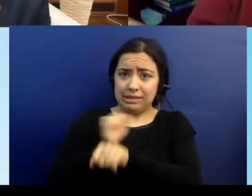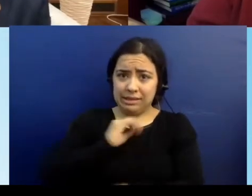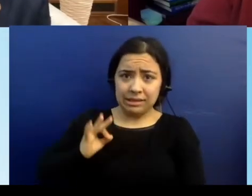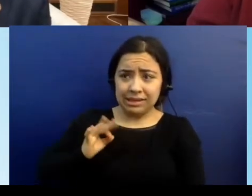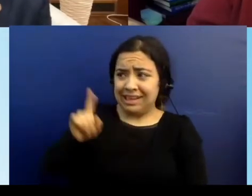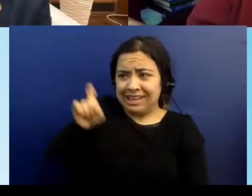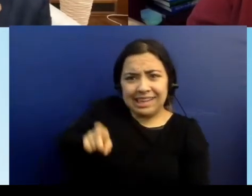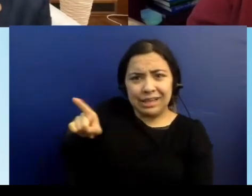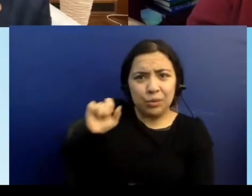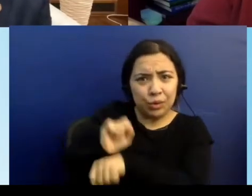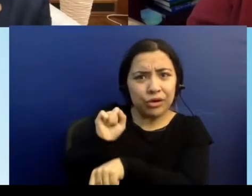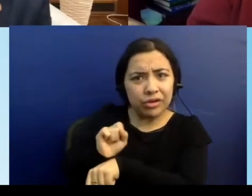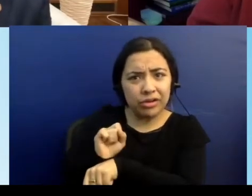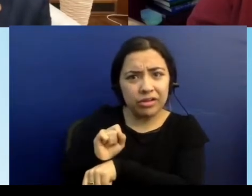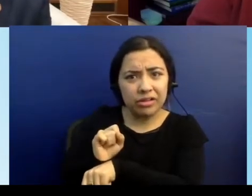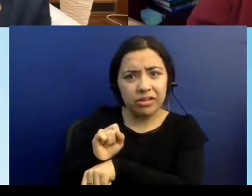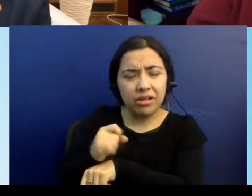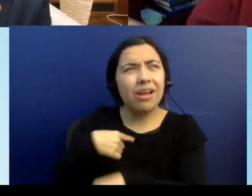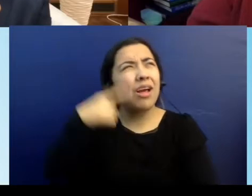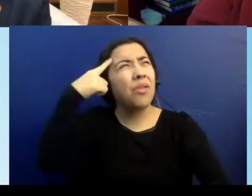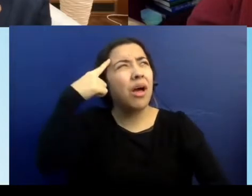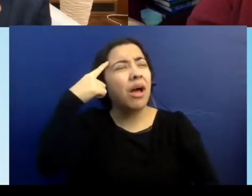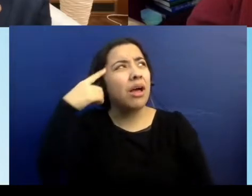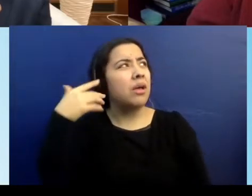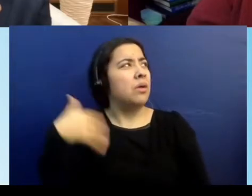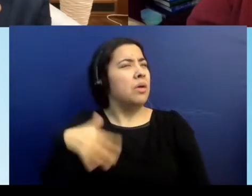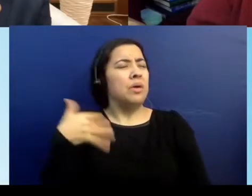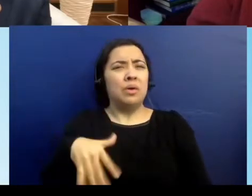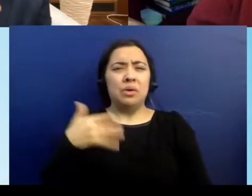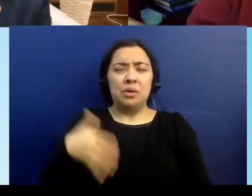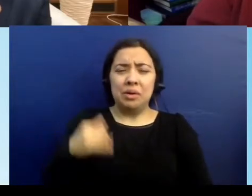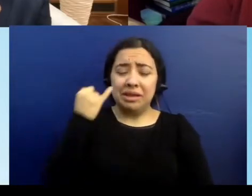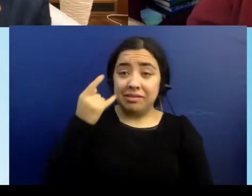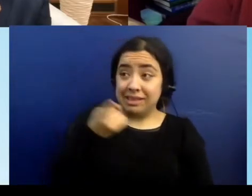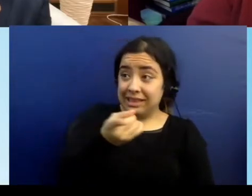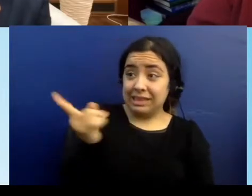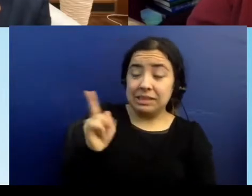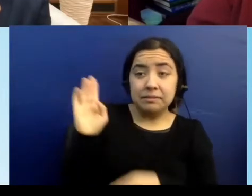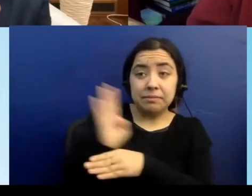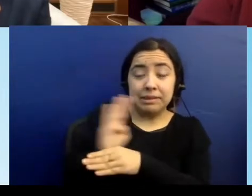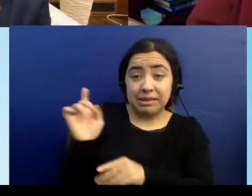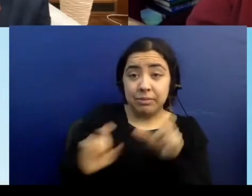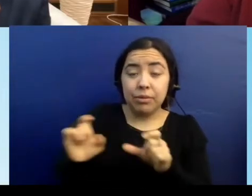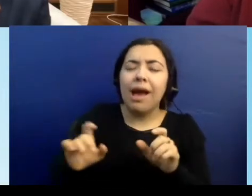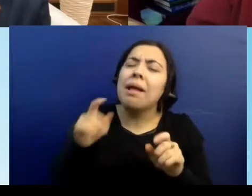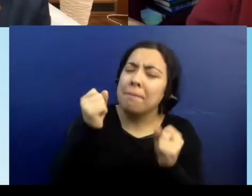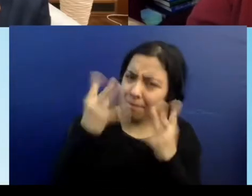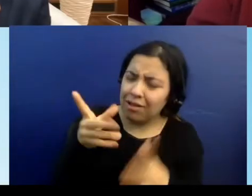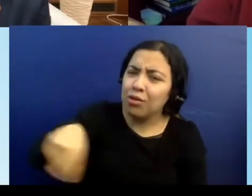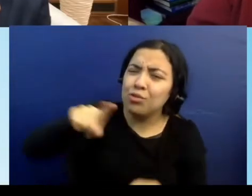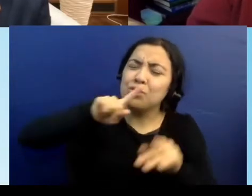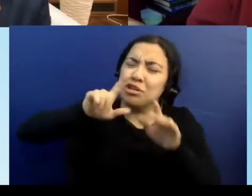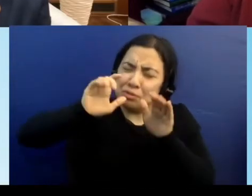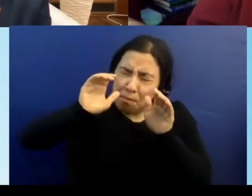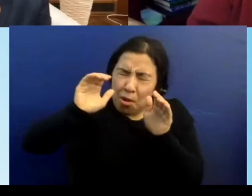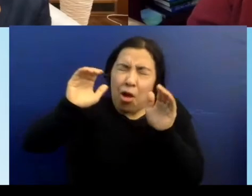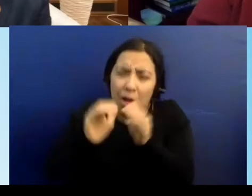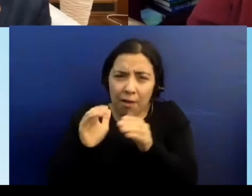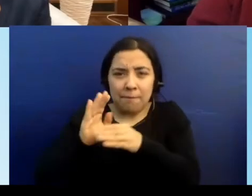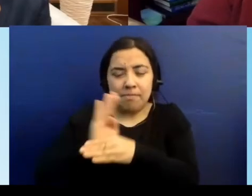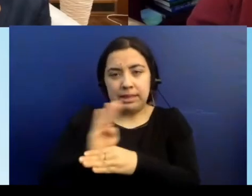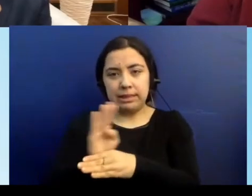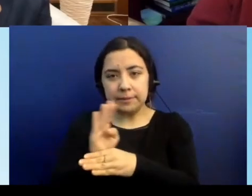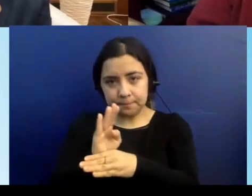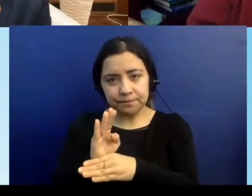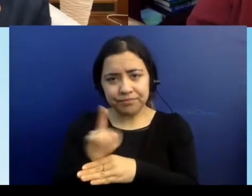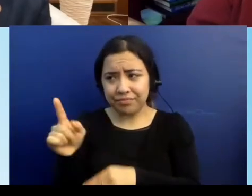thought to myself, if these business people, and a lot of them were really small businesses that, you know, were, as they were saying this to